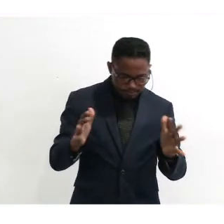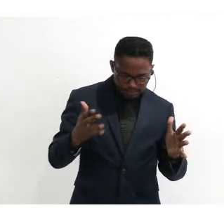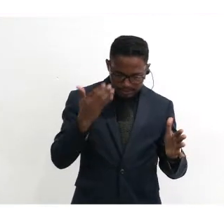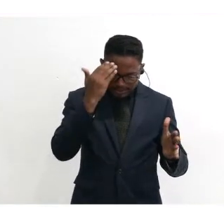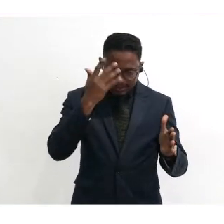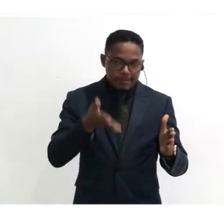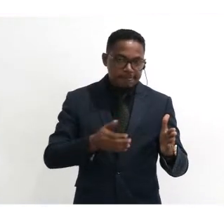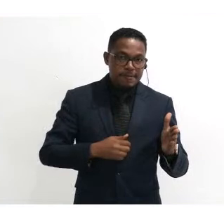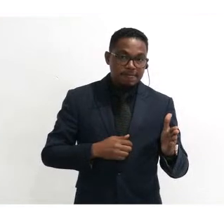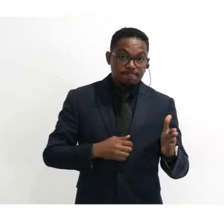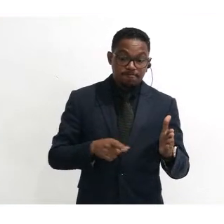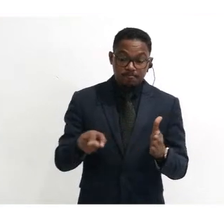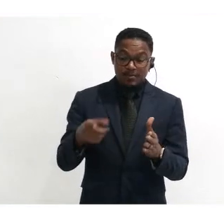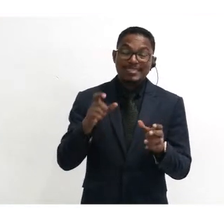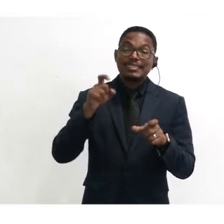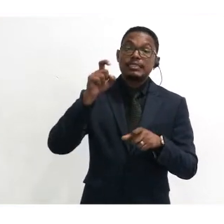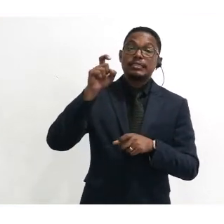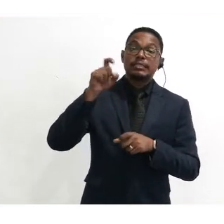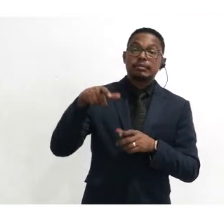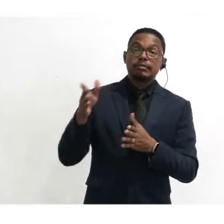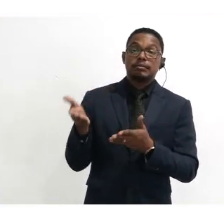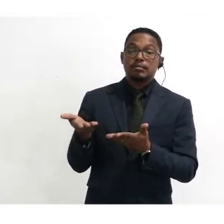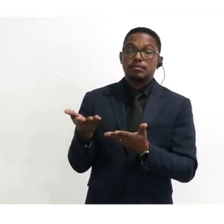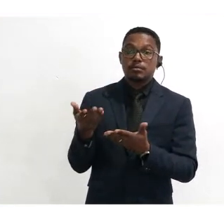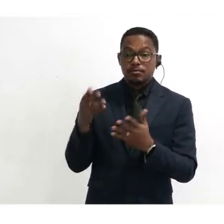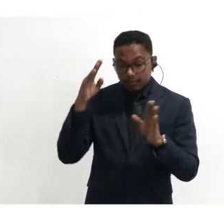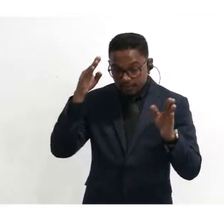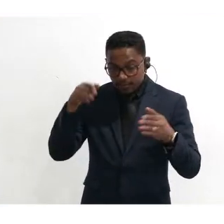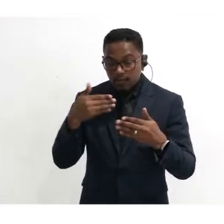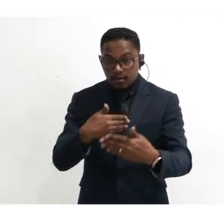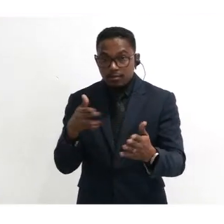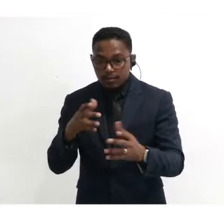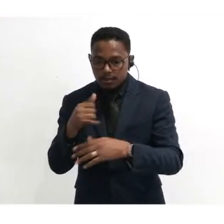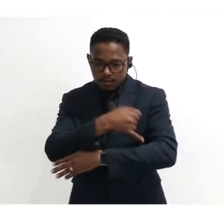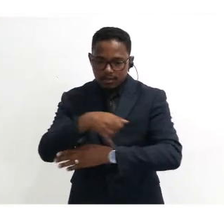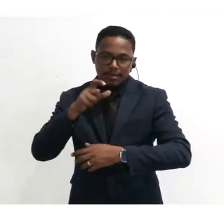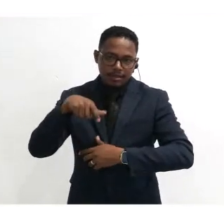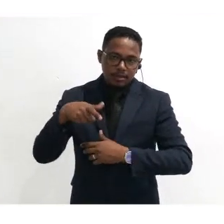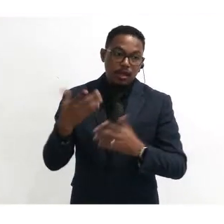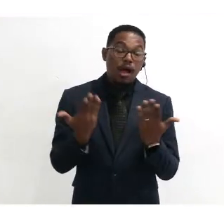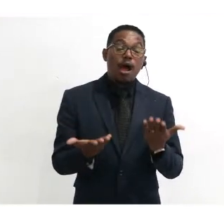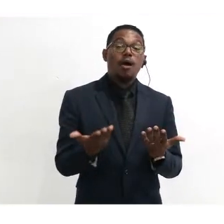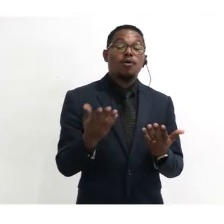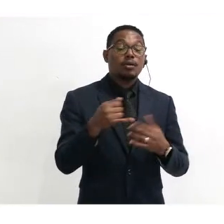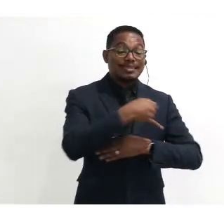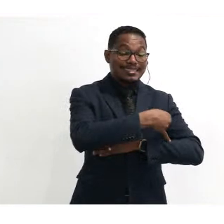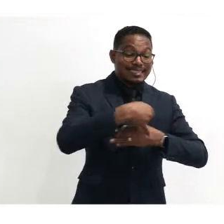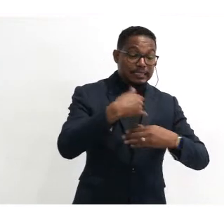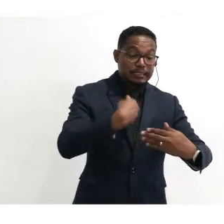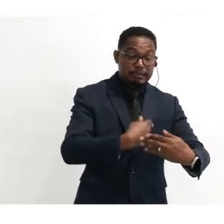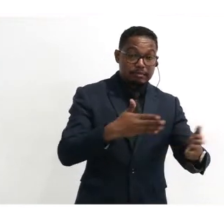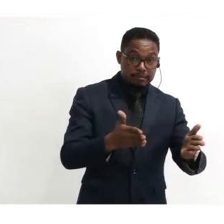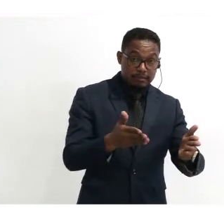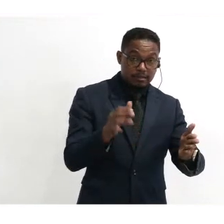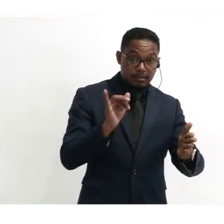packaging engineer. And that guy is probably the one that has the broadest range of